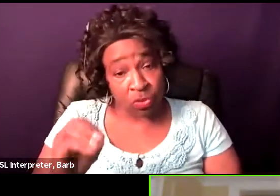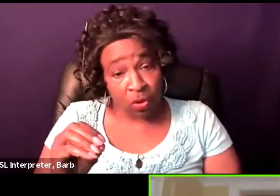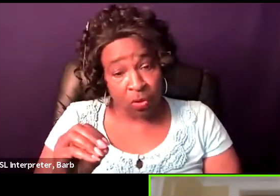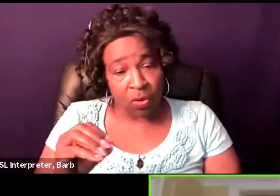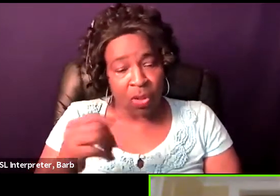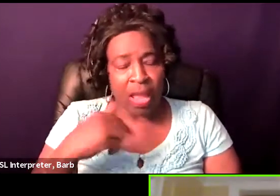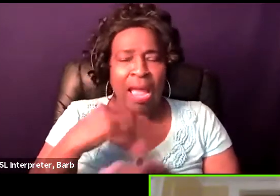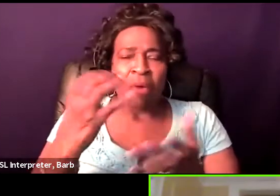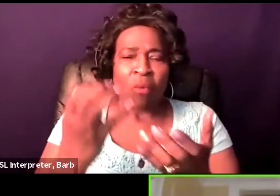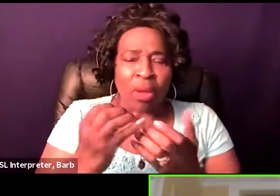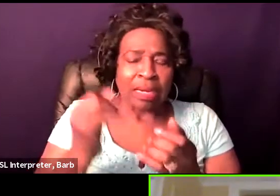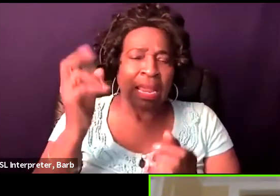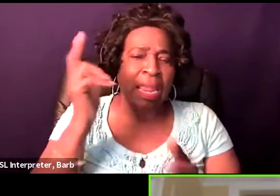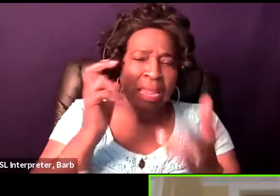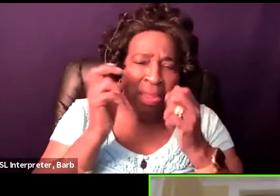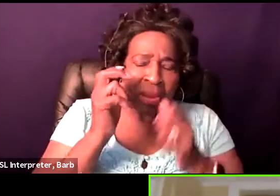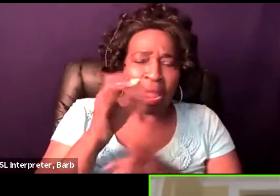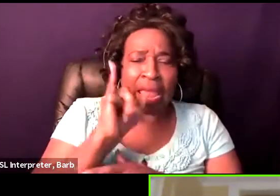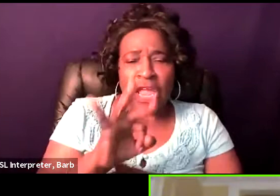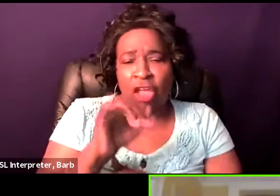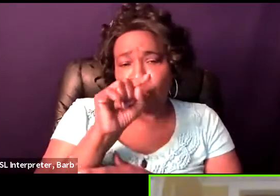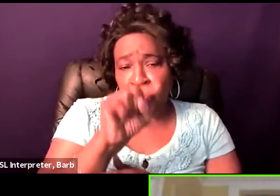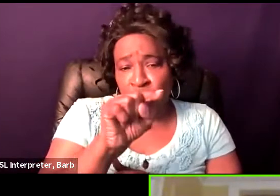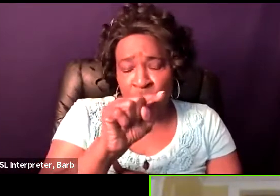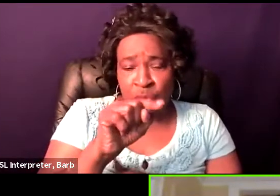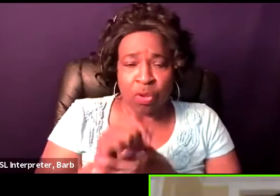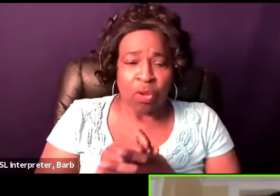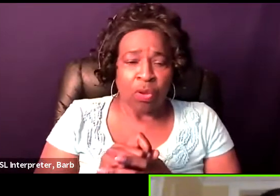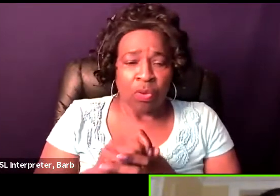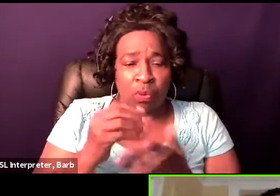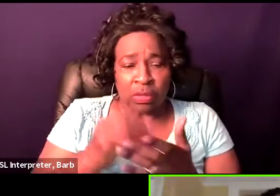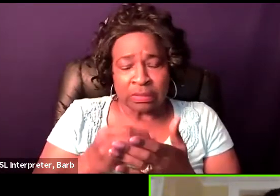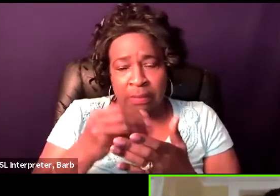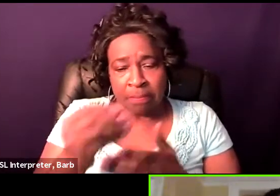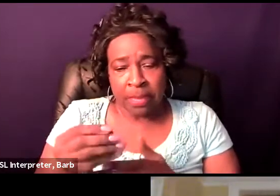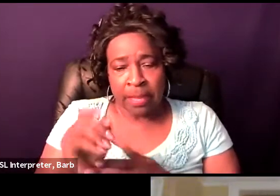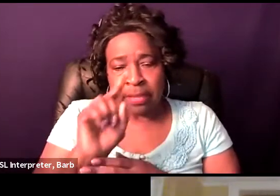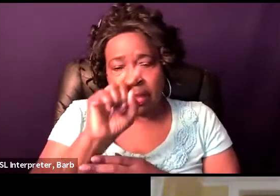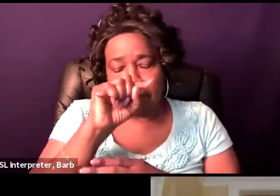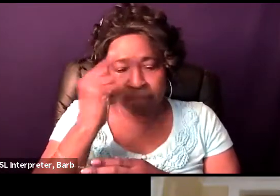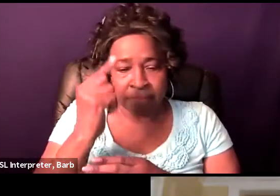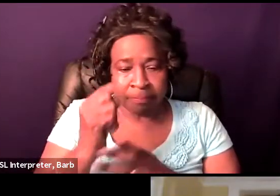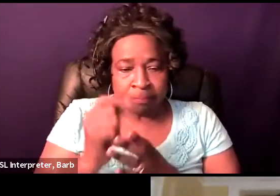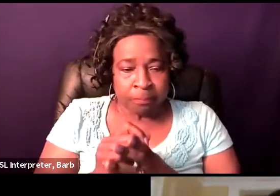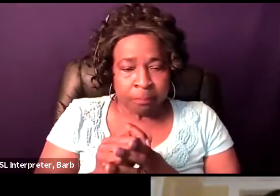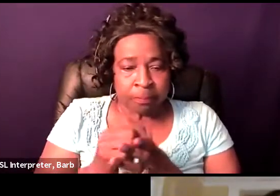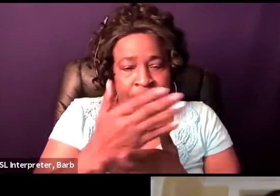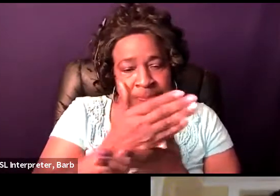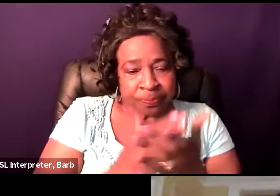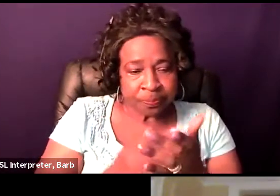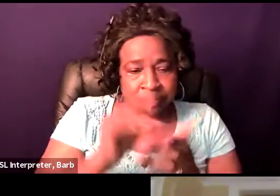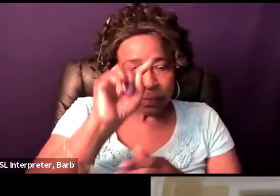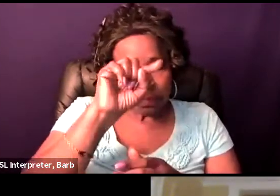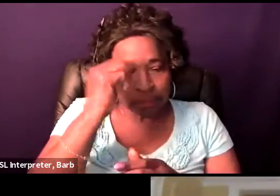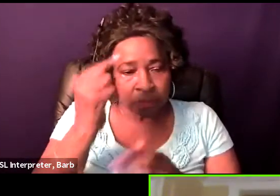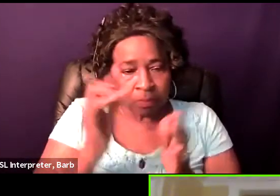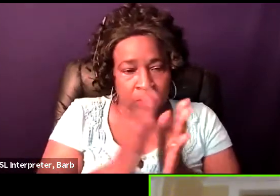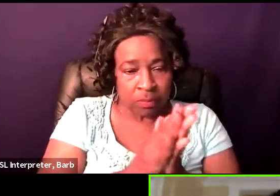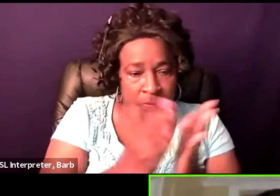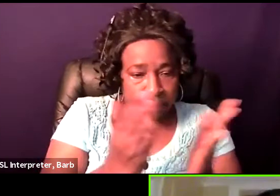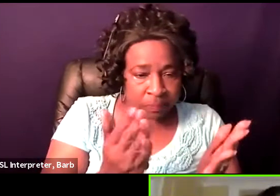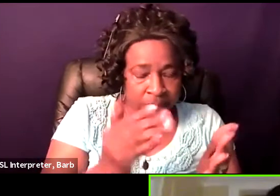to hear, like, if you were to write an episode of Black Mirror or Social Dilemma or whatever show,